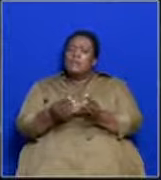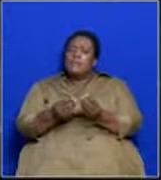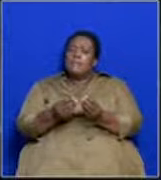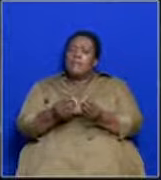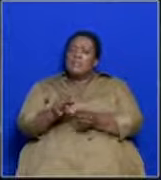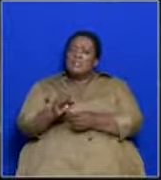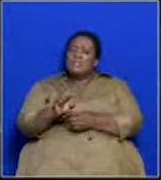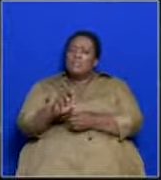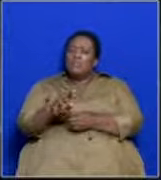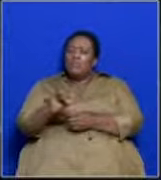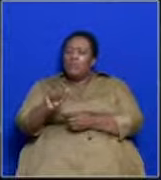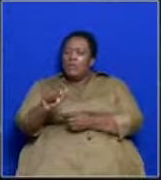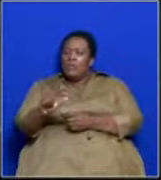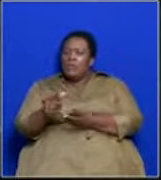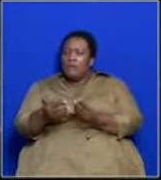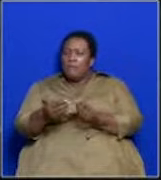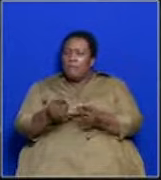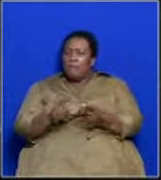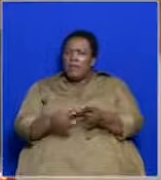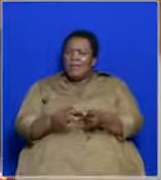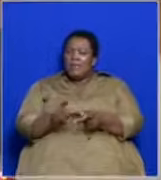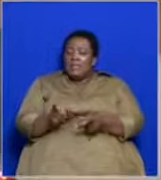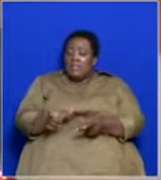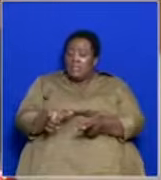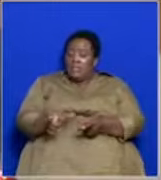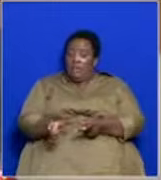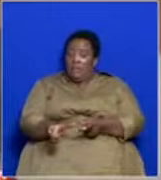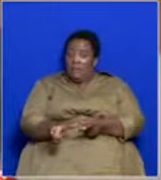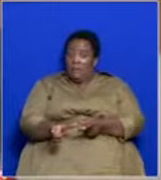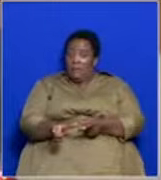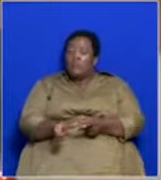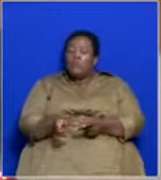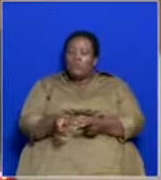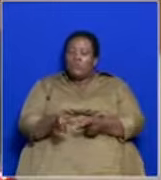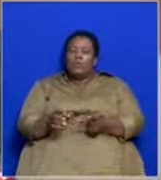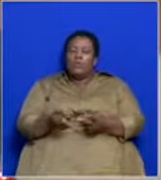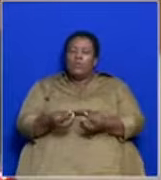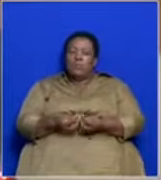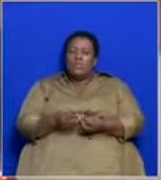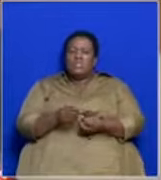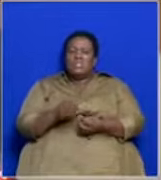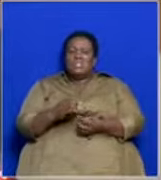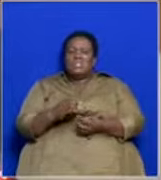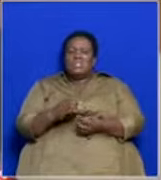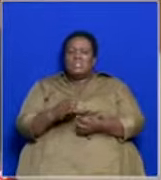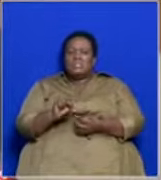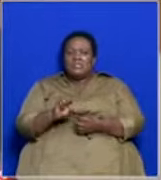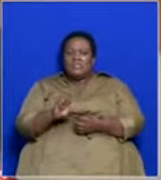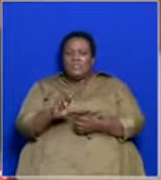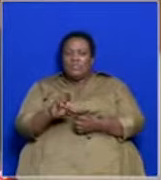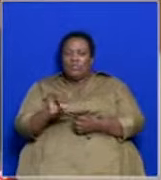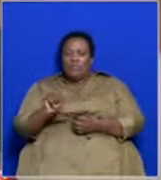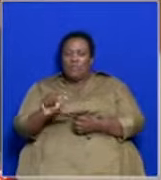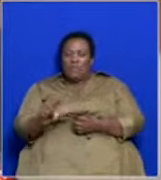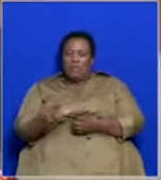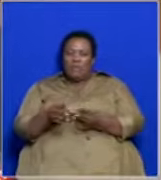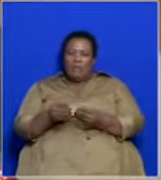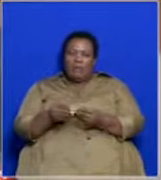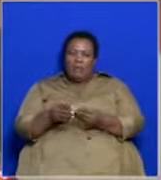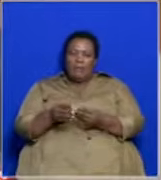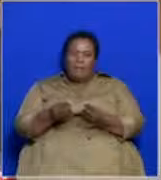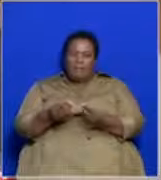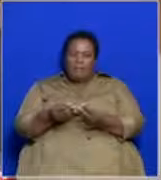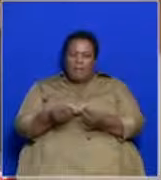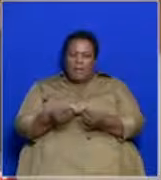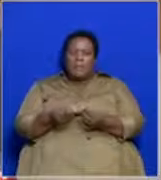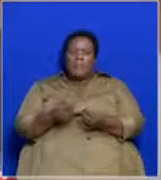under paragraph 6, he or she then lists the photographs extracted from those